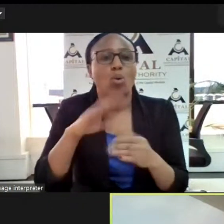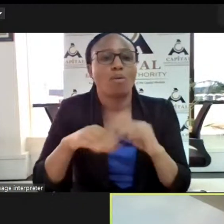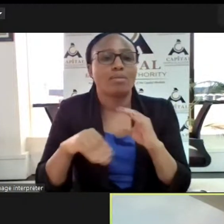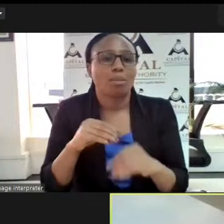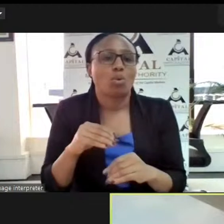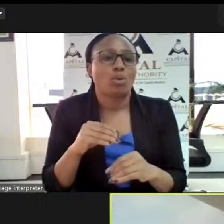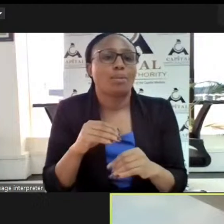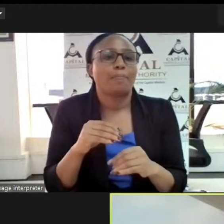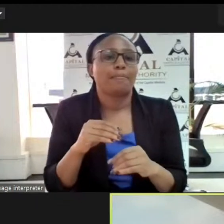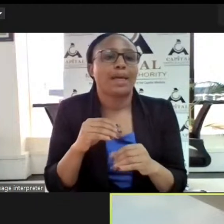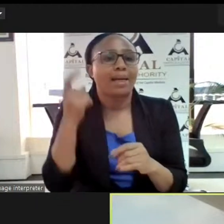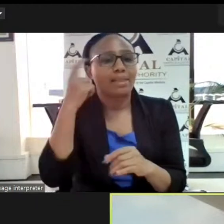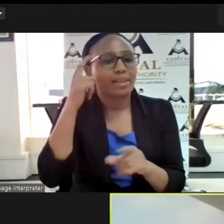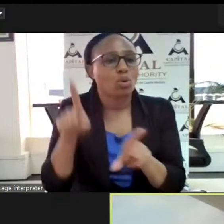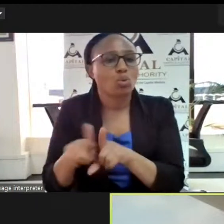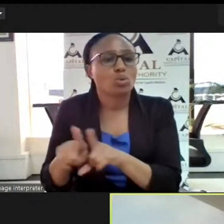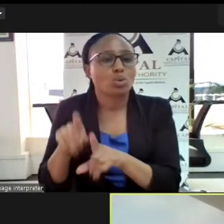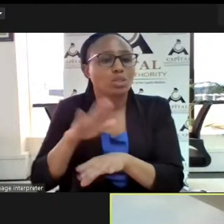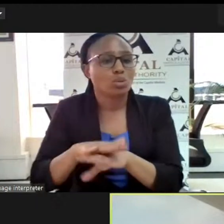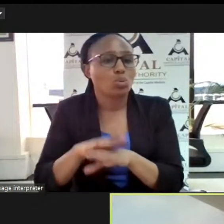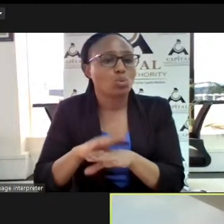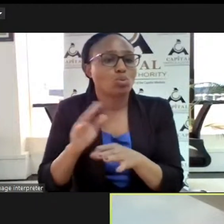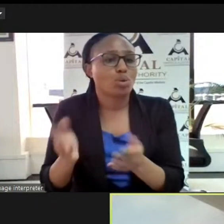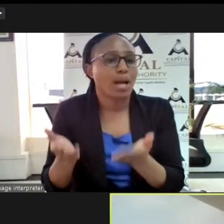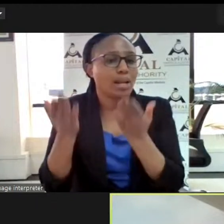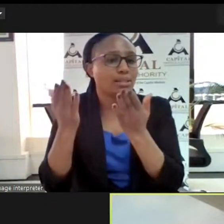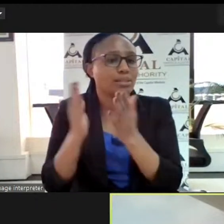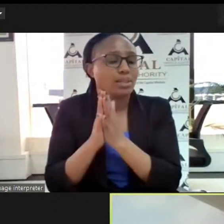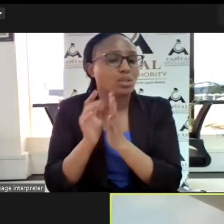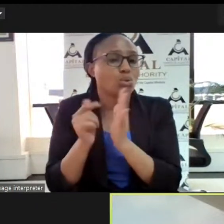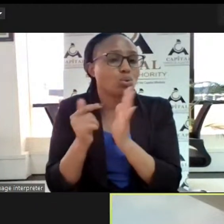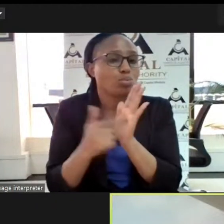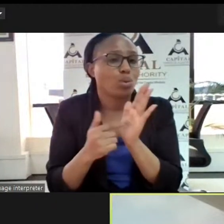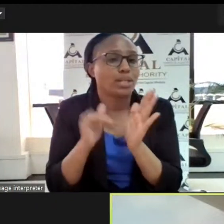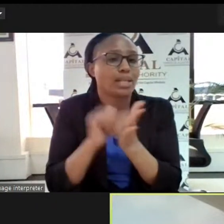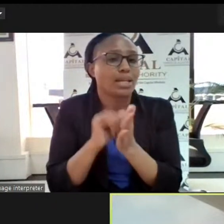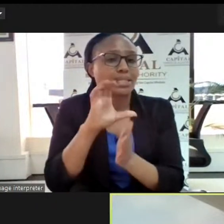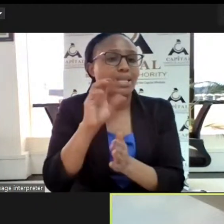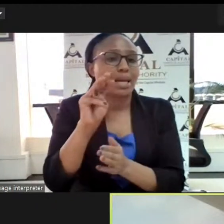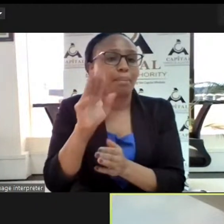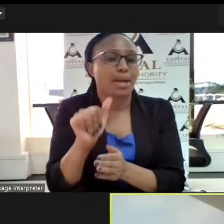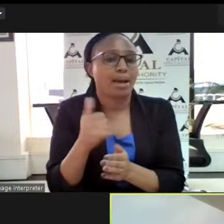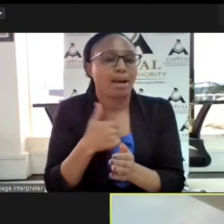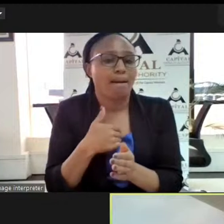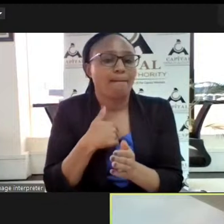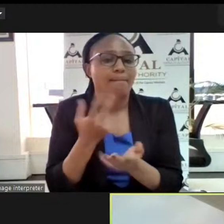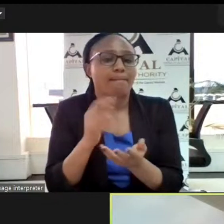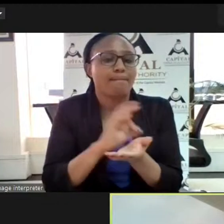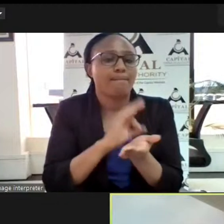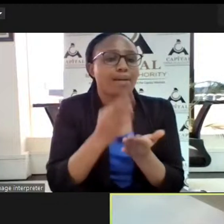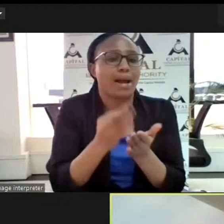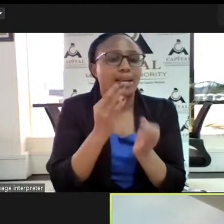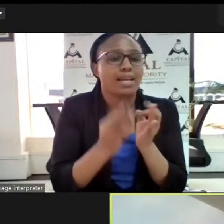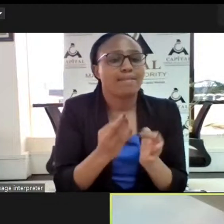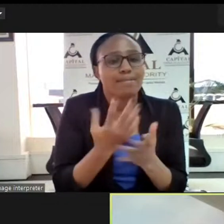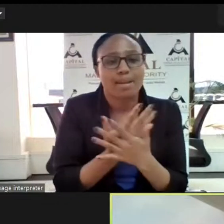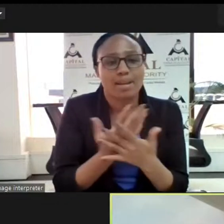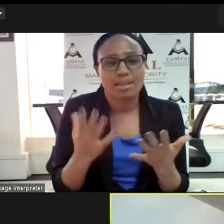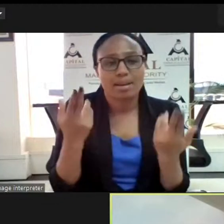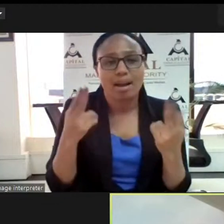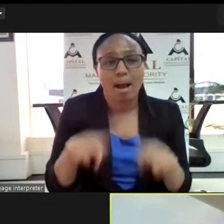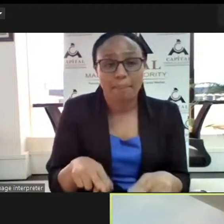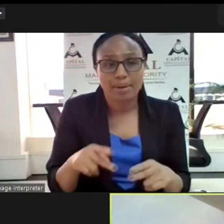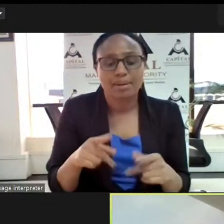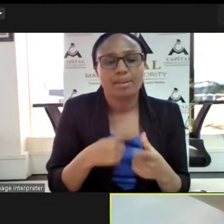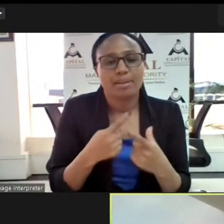I think also it's good to highlight that CMA also has the investor compensation fund. So if anything does happen with the broker and they do